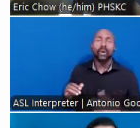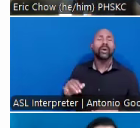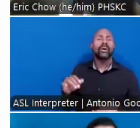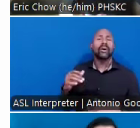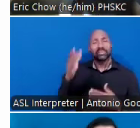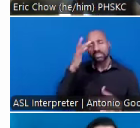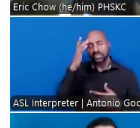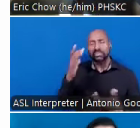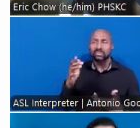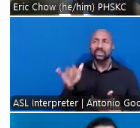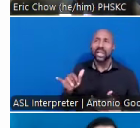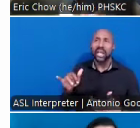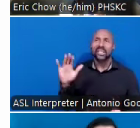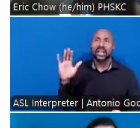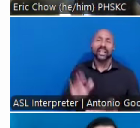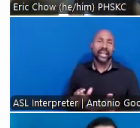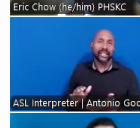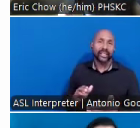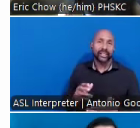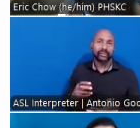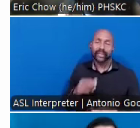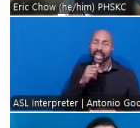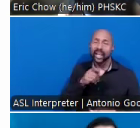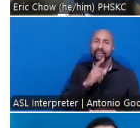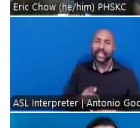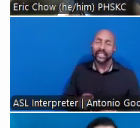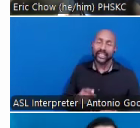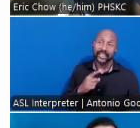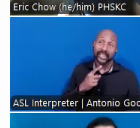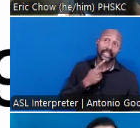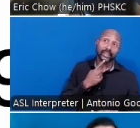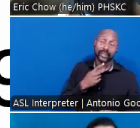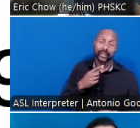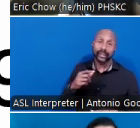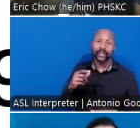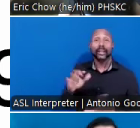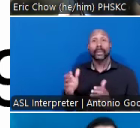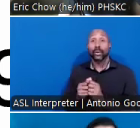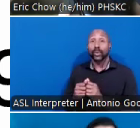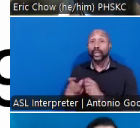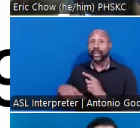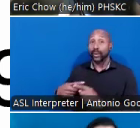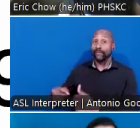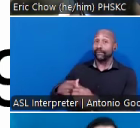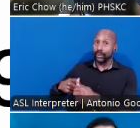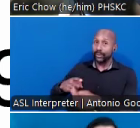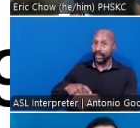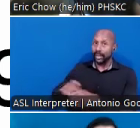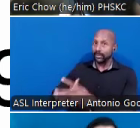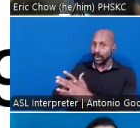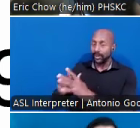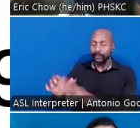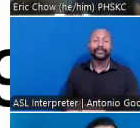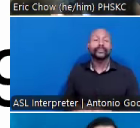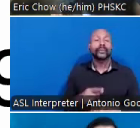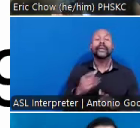pandemic. And while that might be true, I want to give you a point of comparison. Now, before COVID-19 arrived, below the red